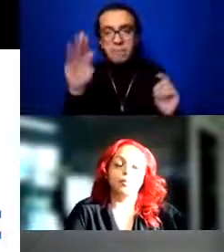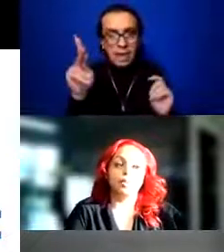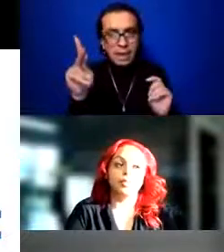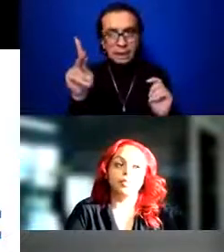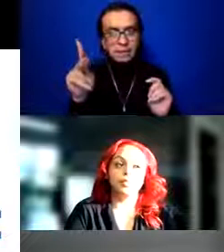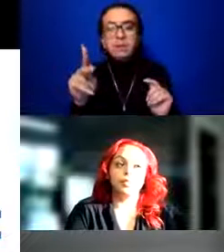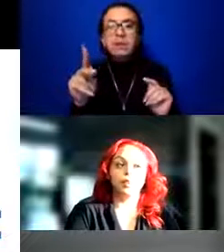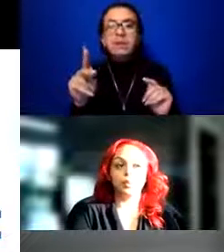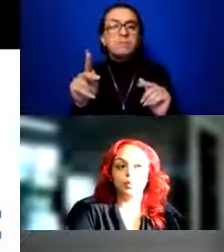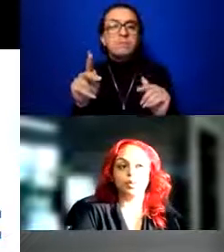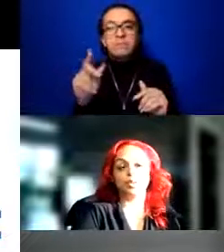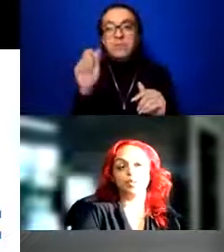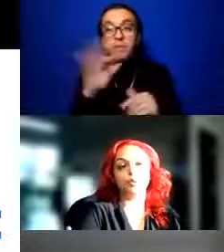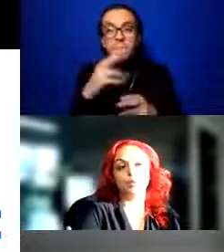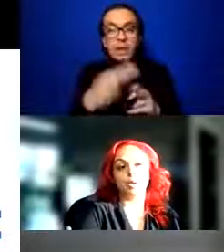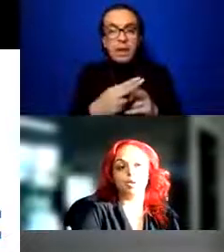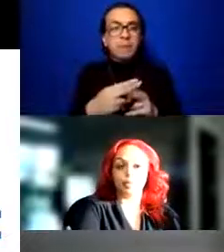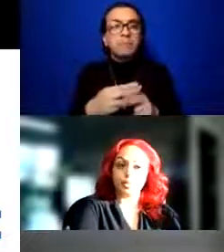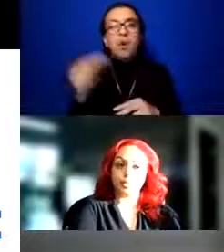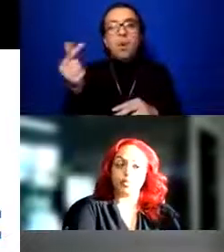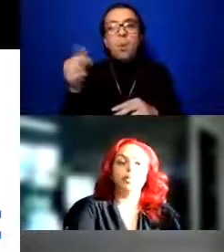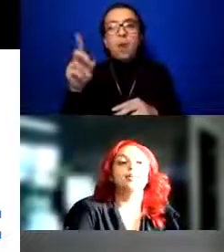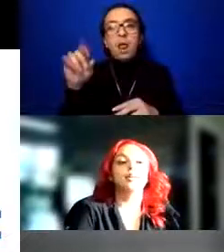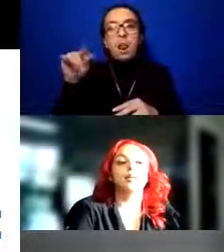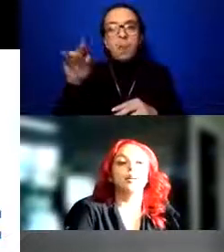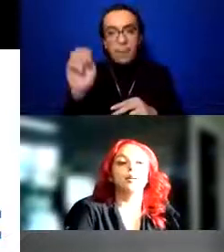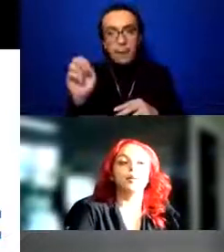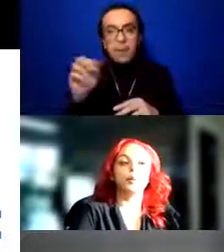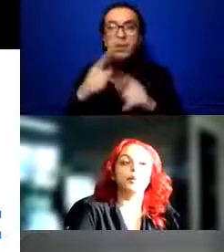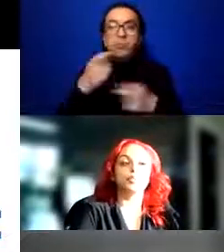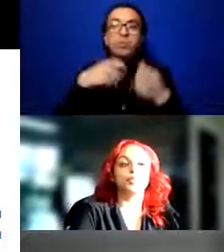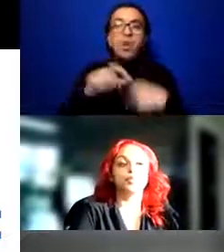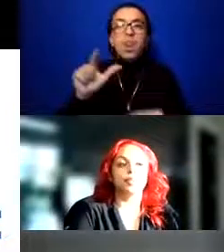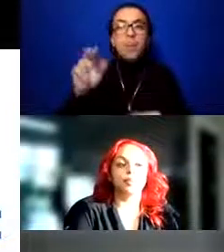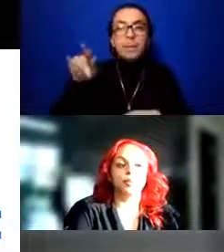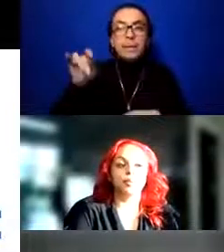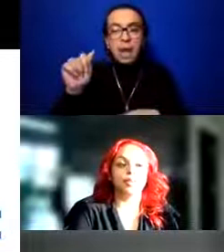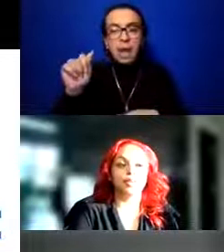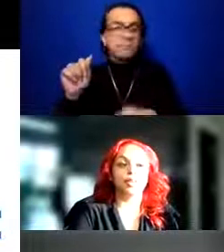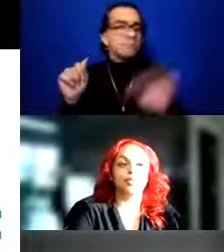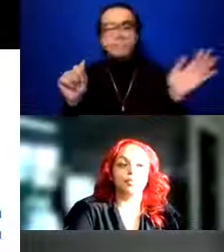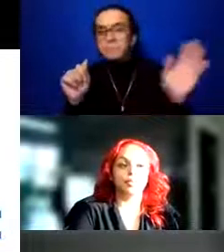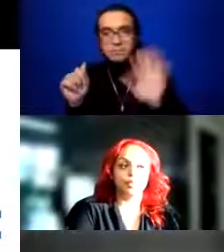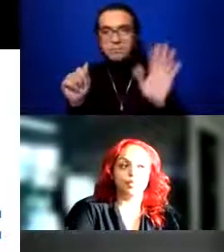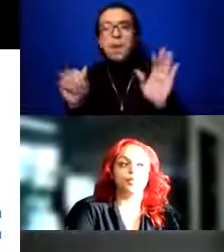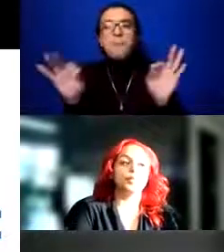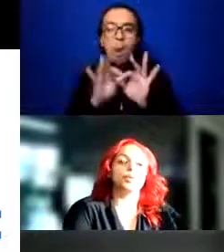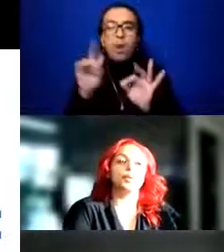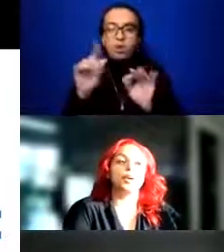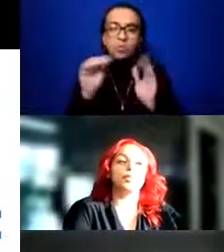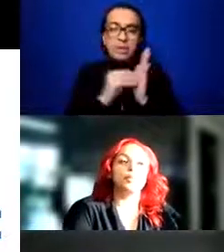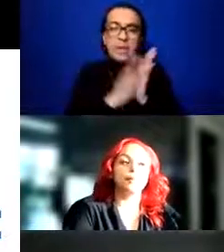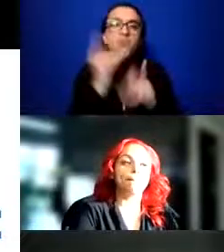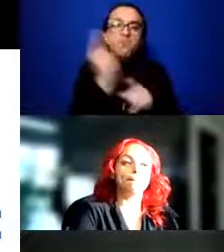if your name is Guadalupe and you like to go by Lupita, we want to make sure that we are getting your